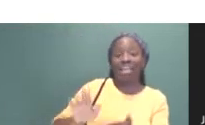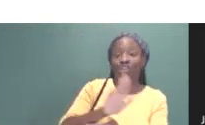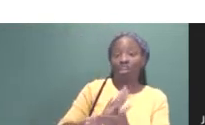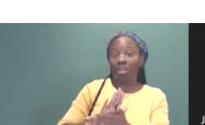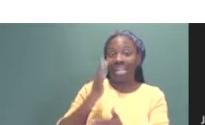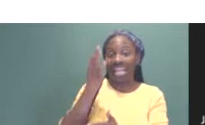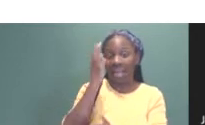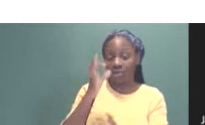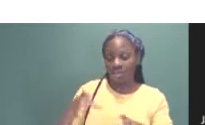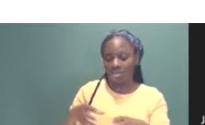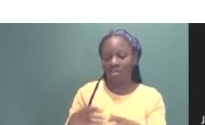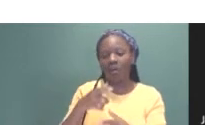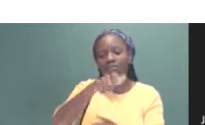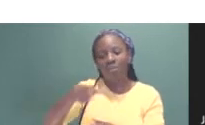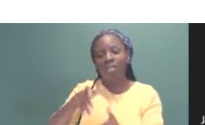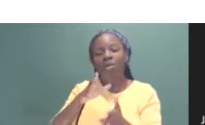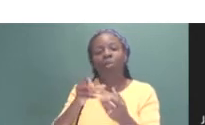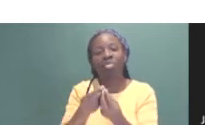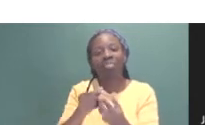persons with disabilities,